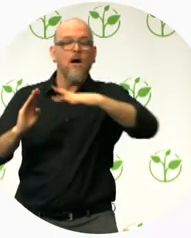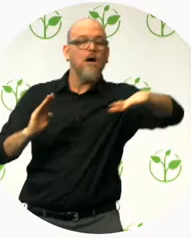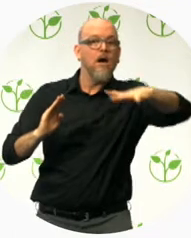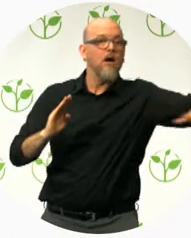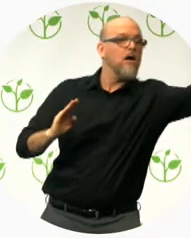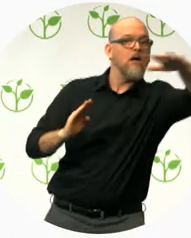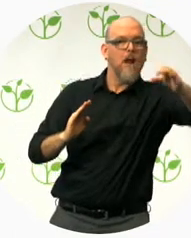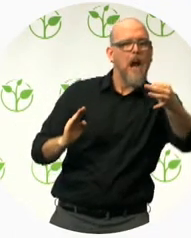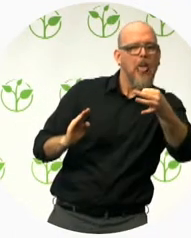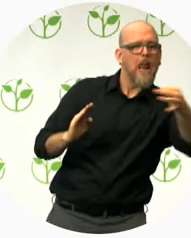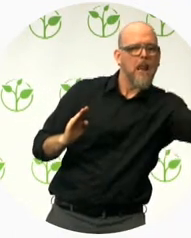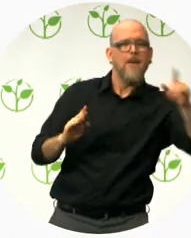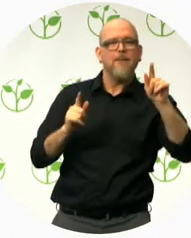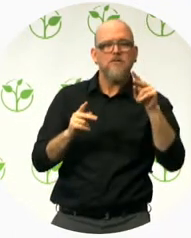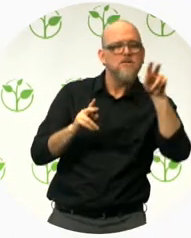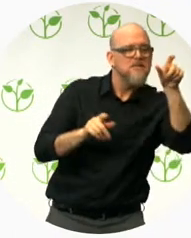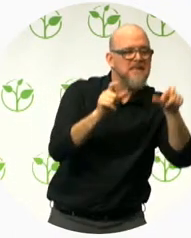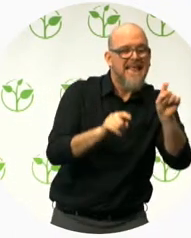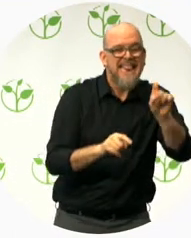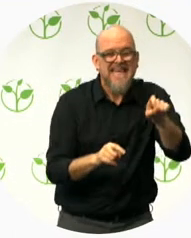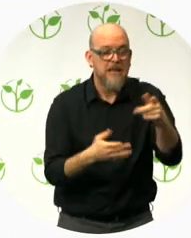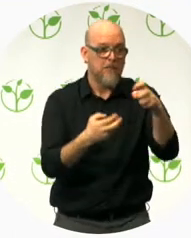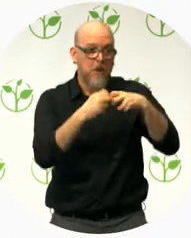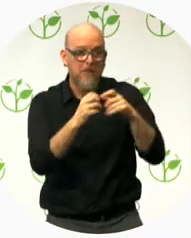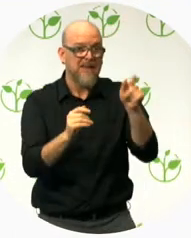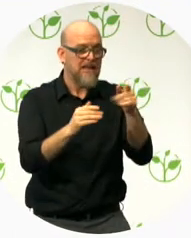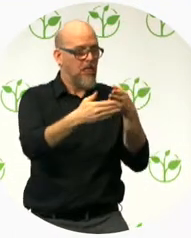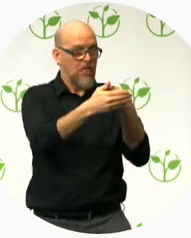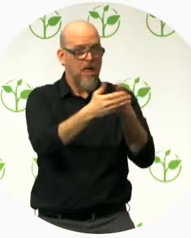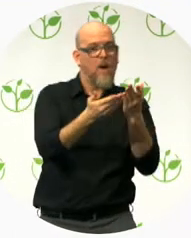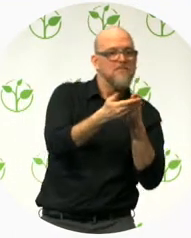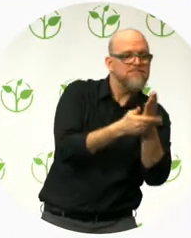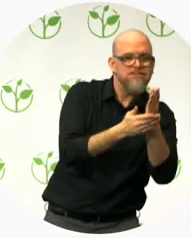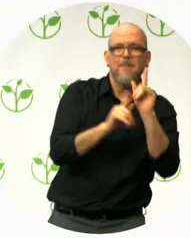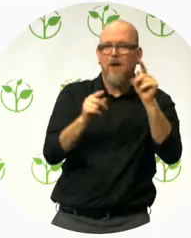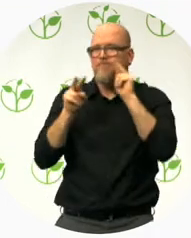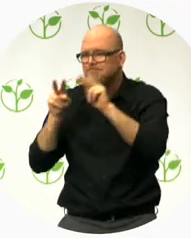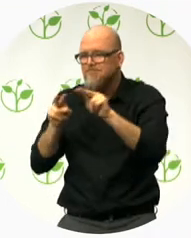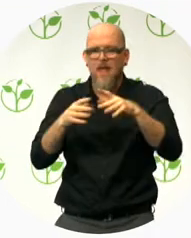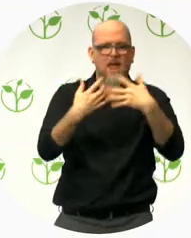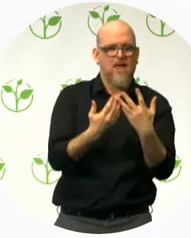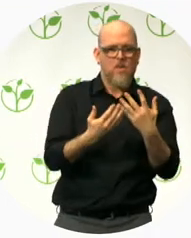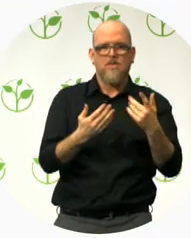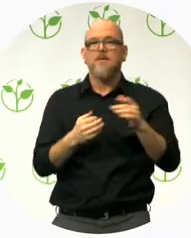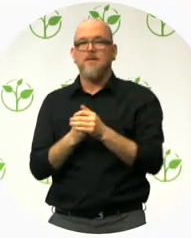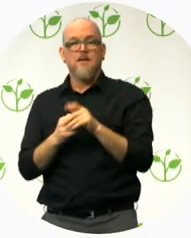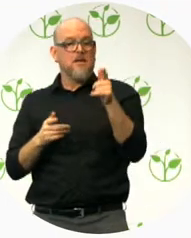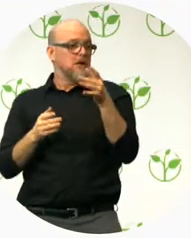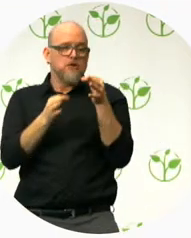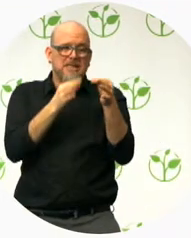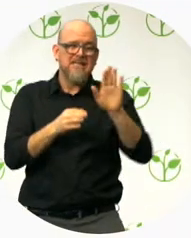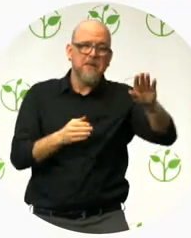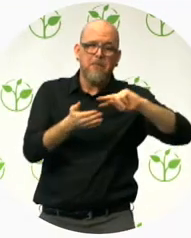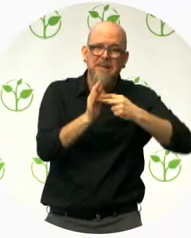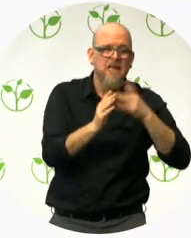means also to support themselves financially, to go to cities to work, etc., or to decide to stay in rural